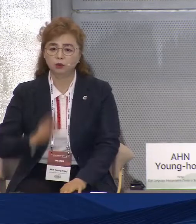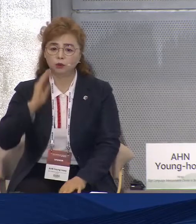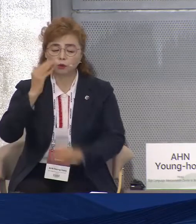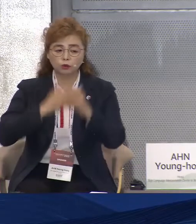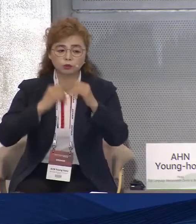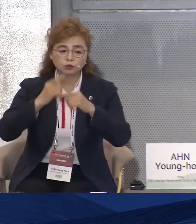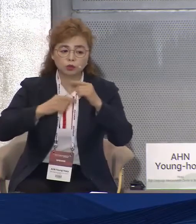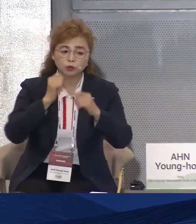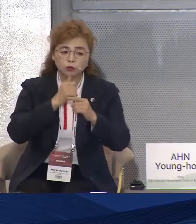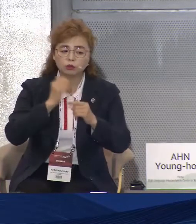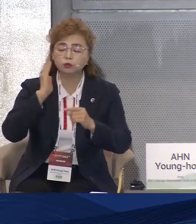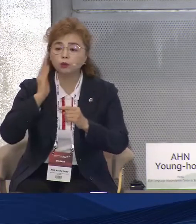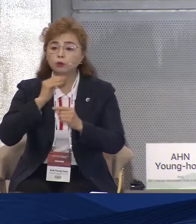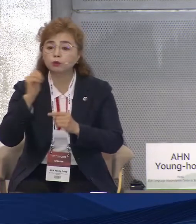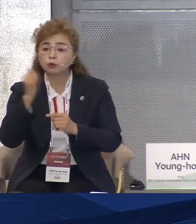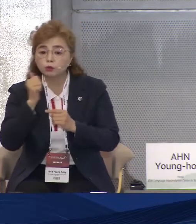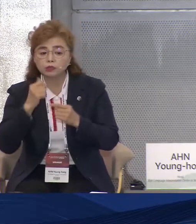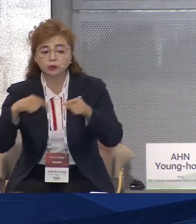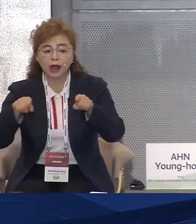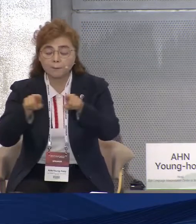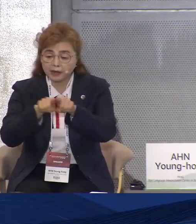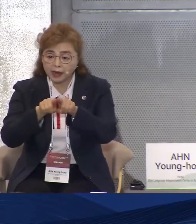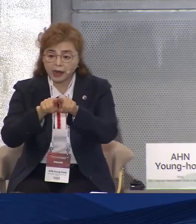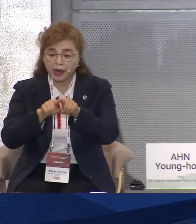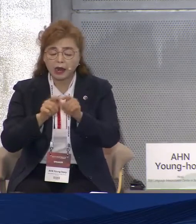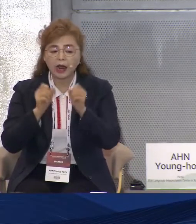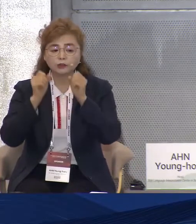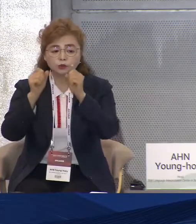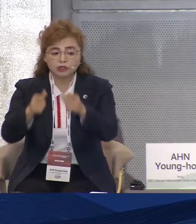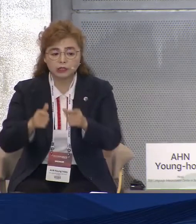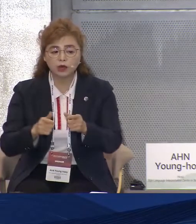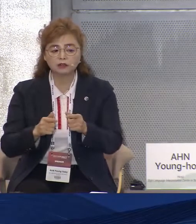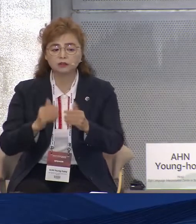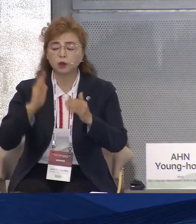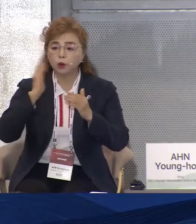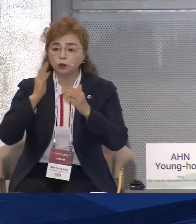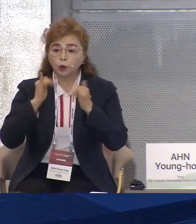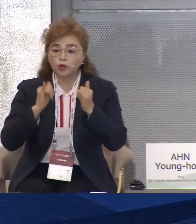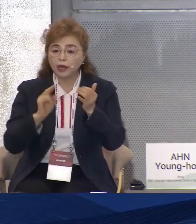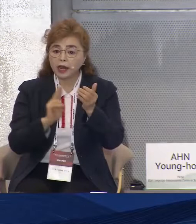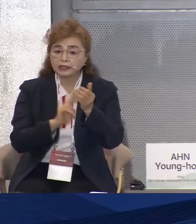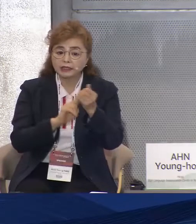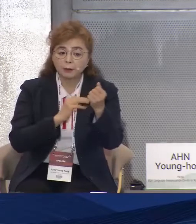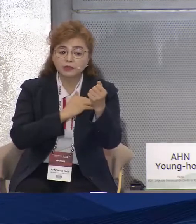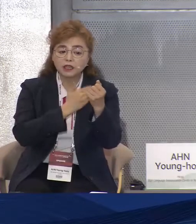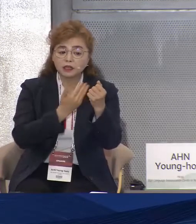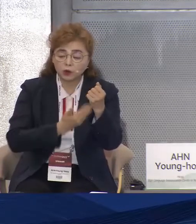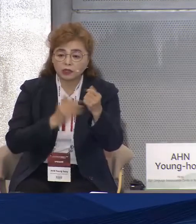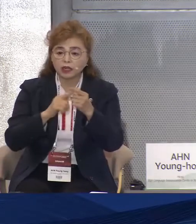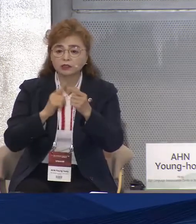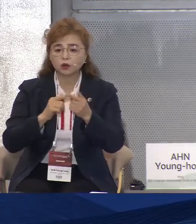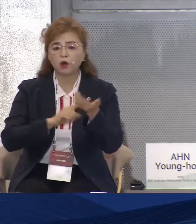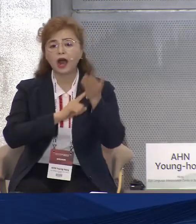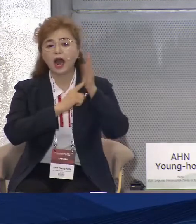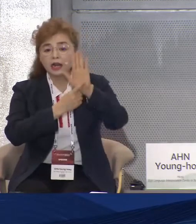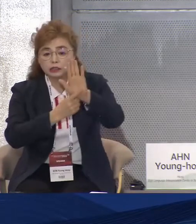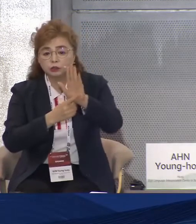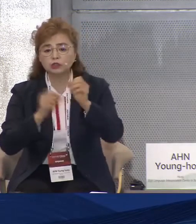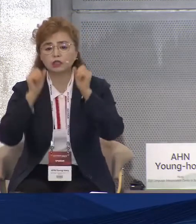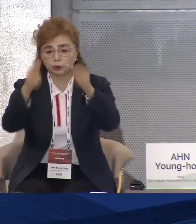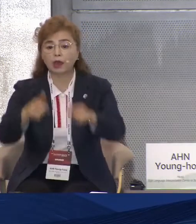And people with hearing loss should be allowed to interpret in public sign languages, and we have to give them